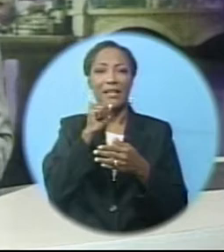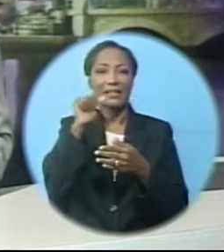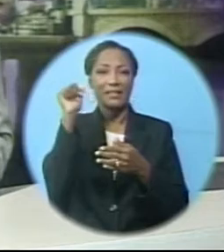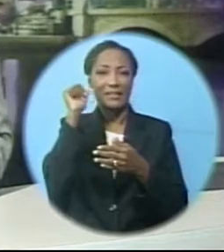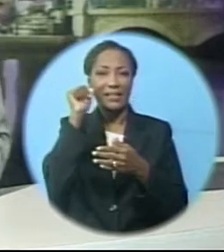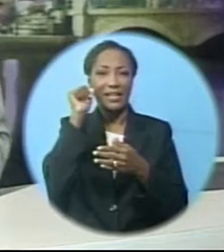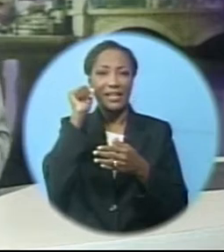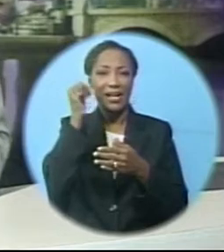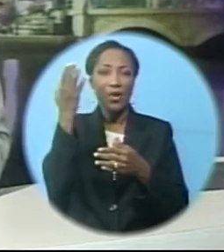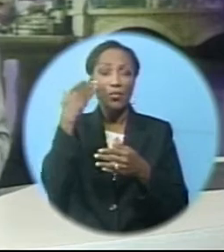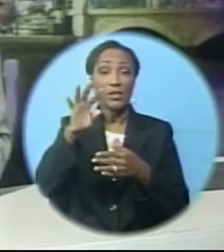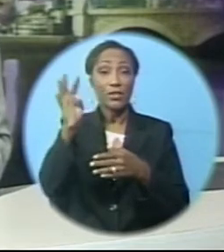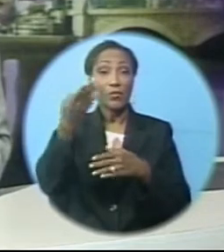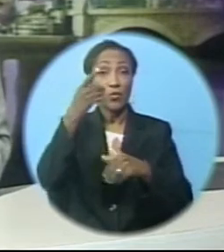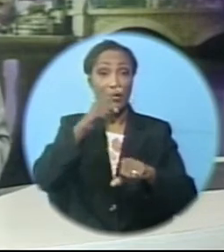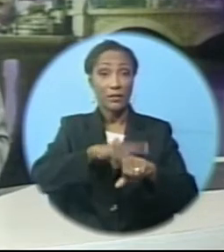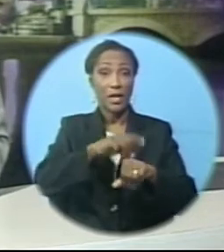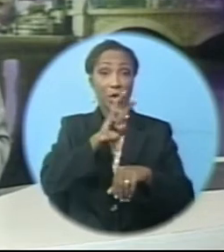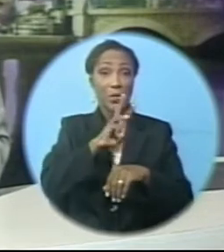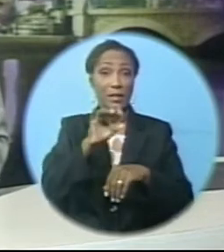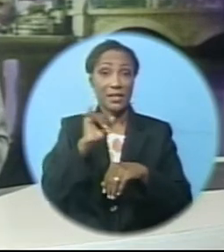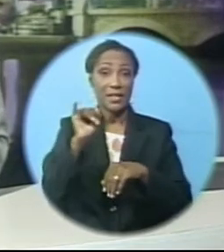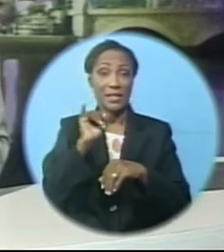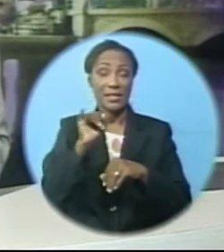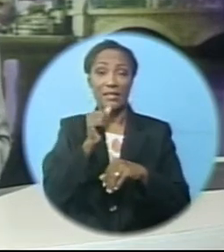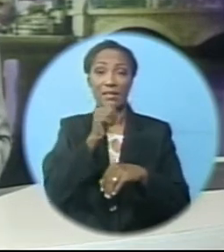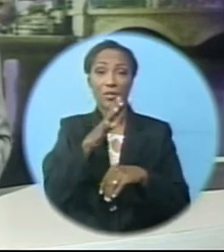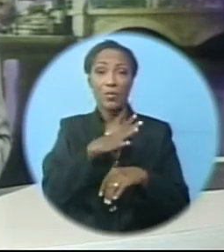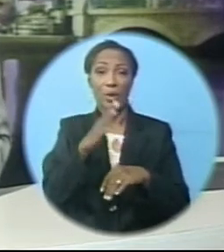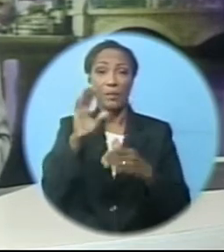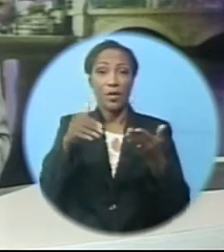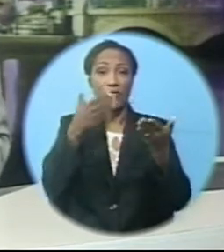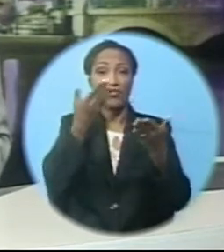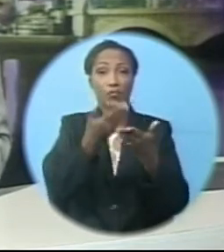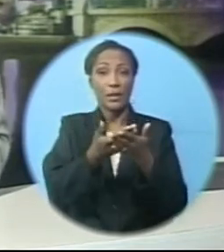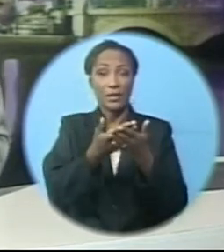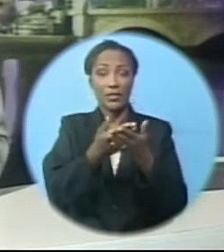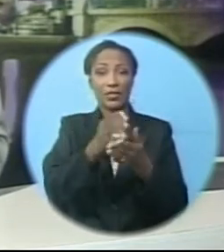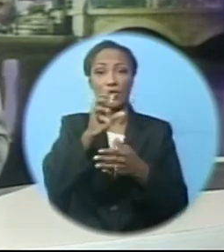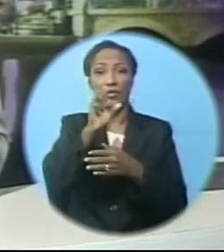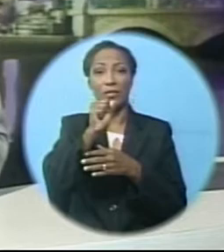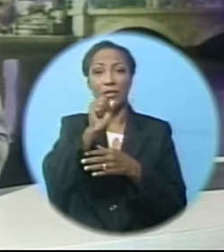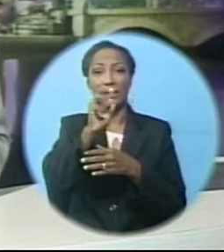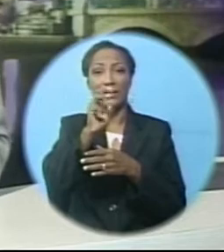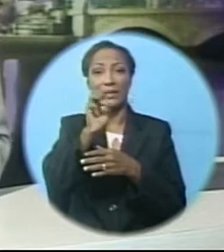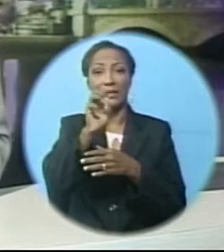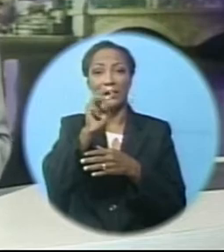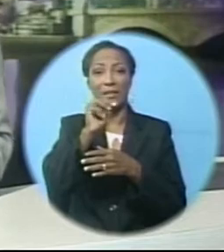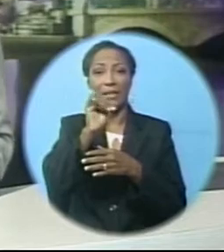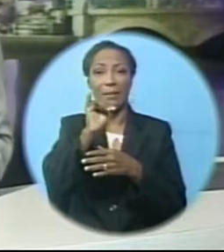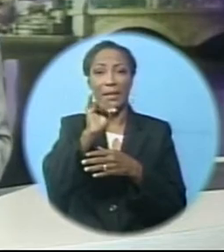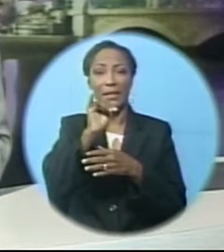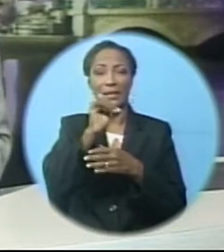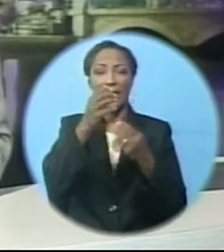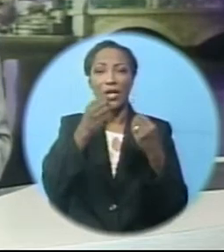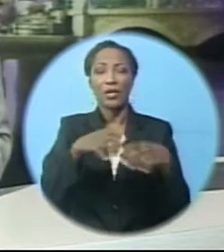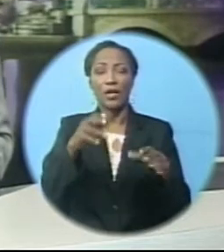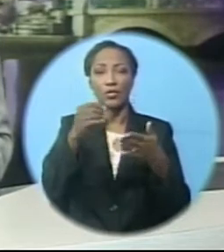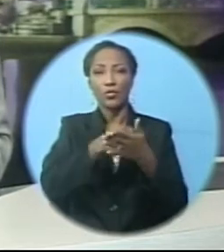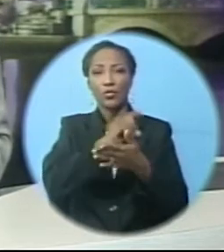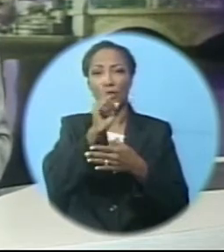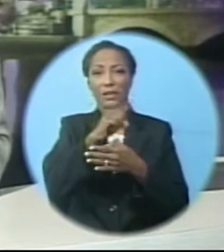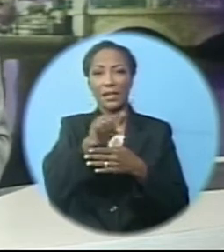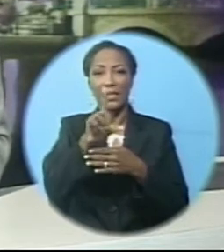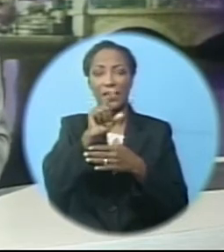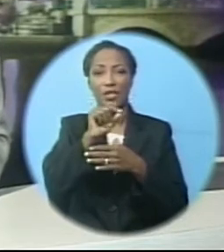It was the 4th time that the Windies women had reached the semis, losing to New Zealand in 2010, Australia in 2012, and Australia